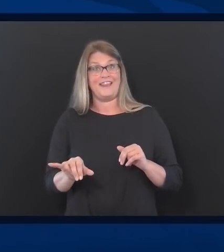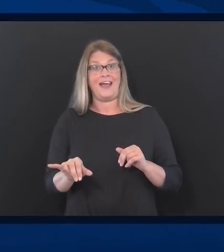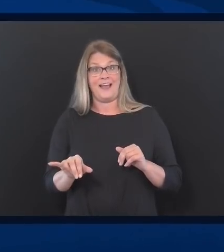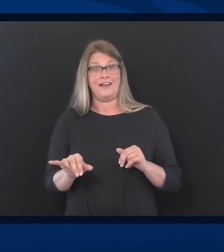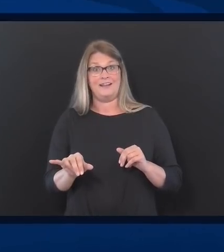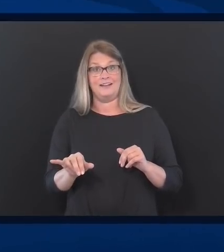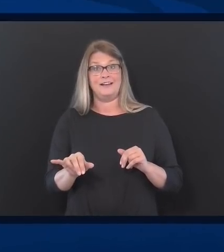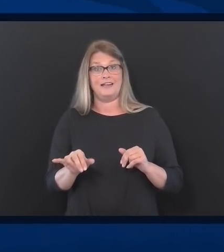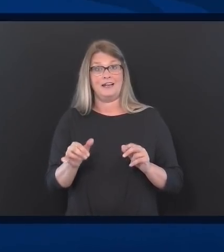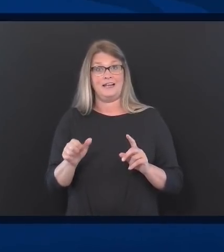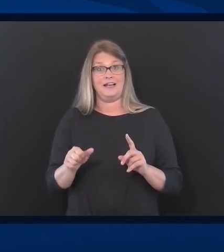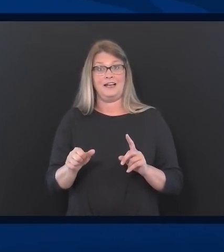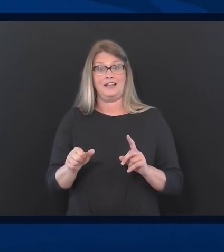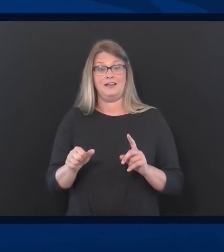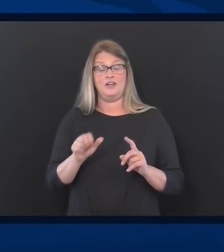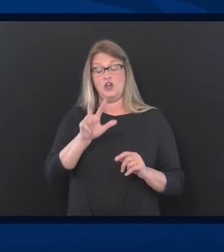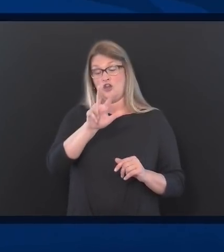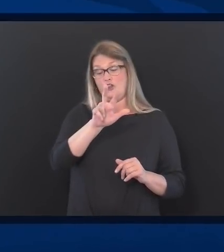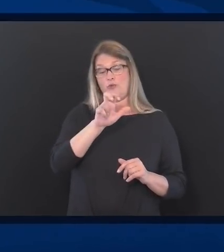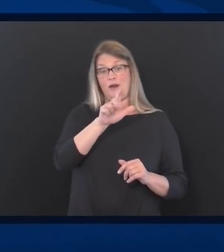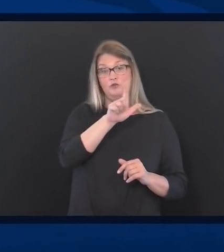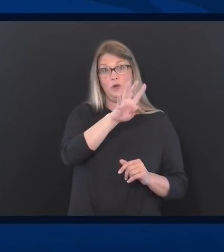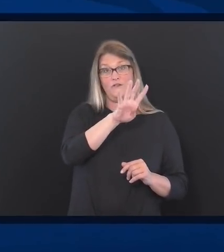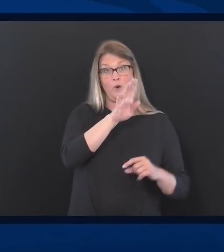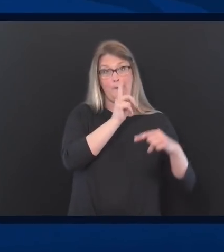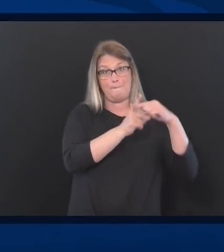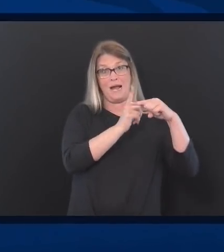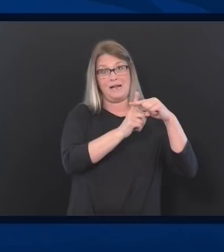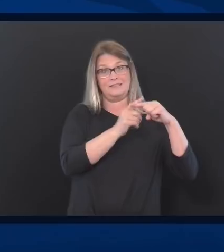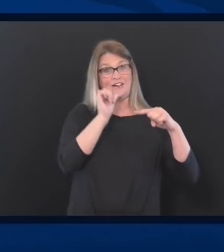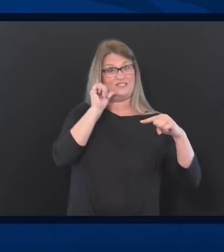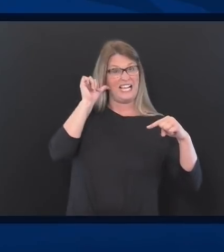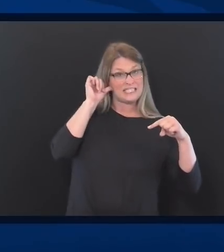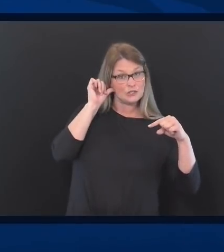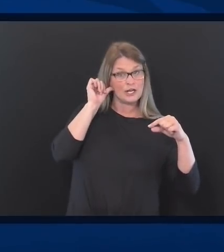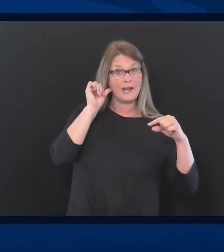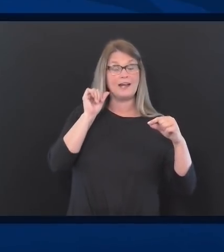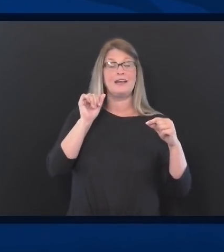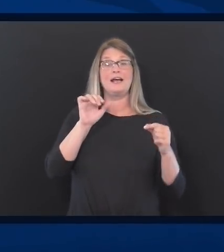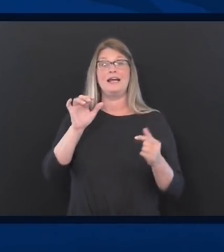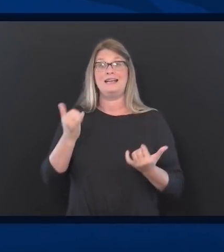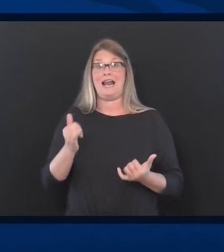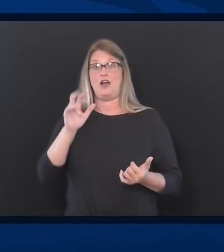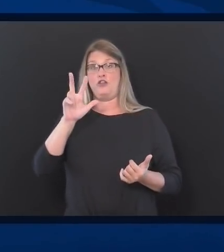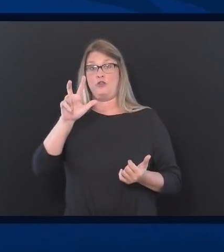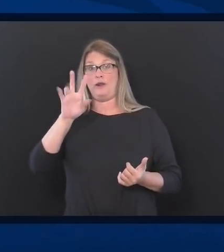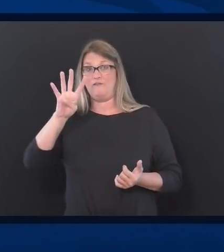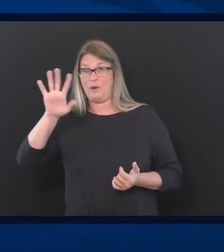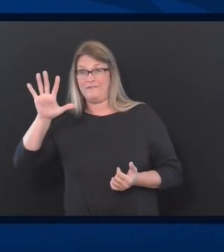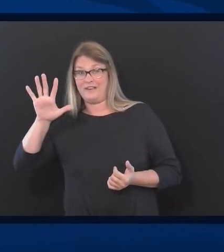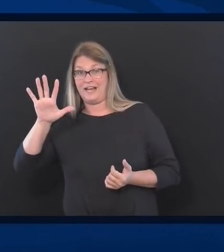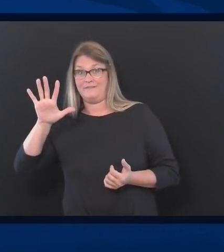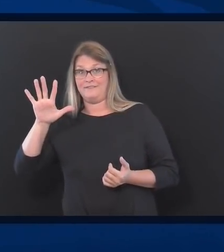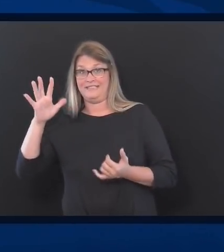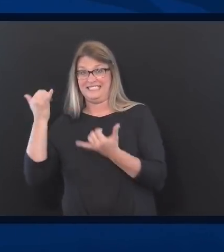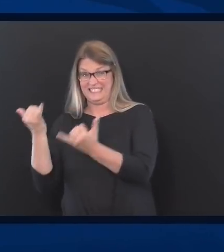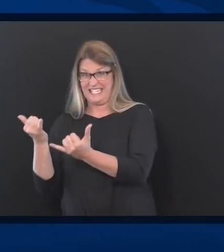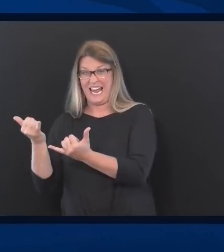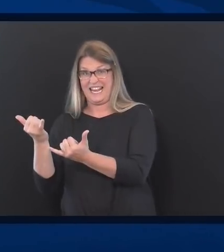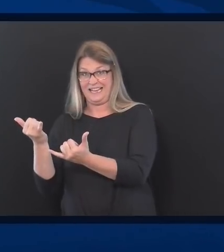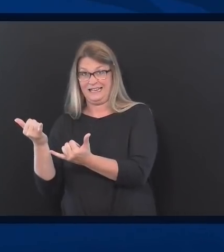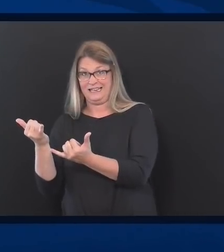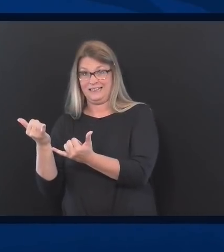324 positives as of yesterday to 345 as of